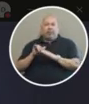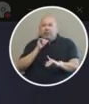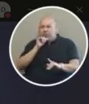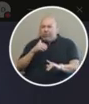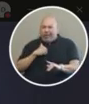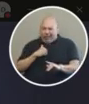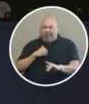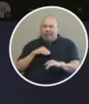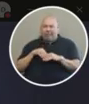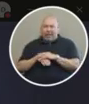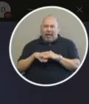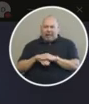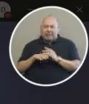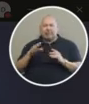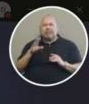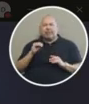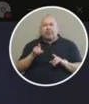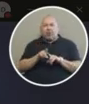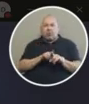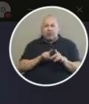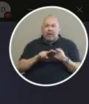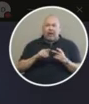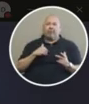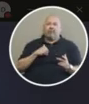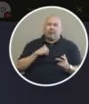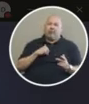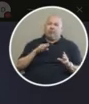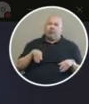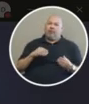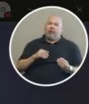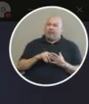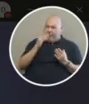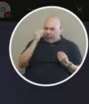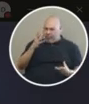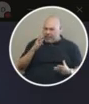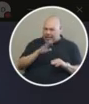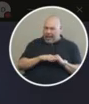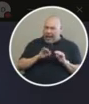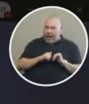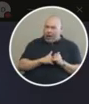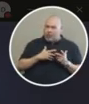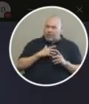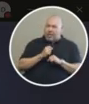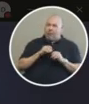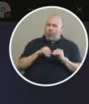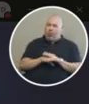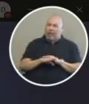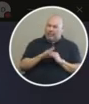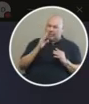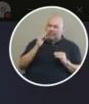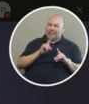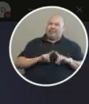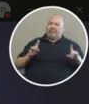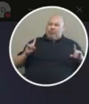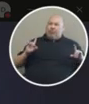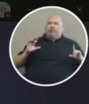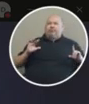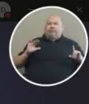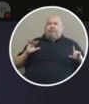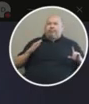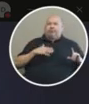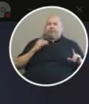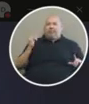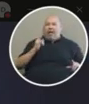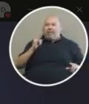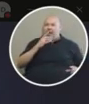do not have access to internet, and also have provided them information on how to get more access to different